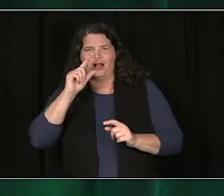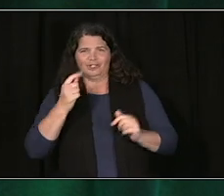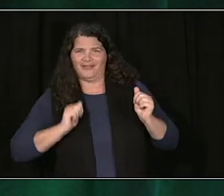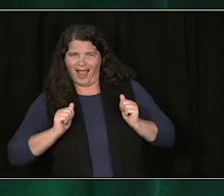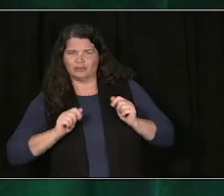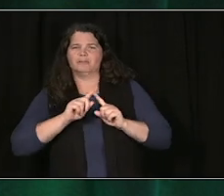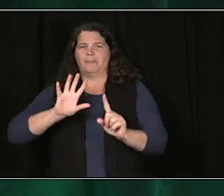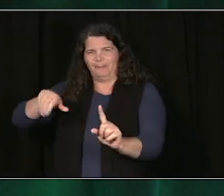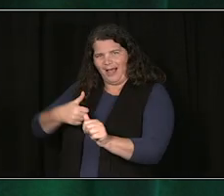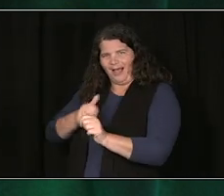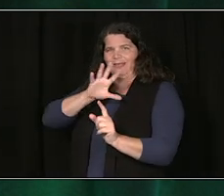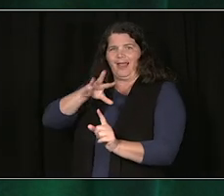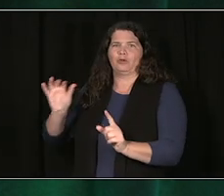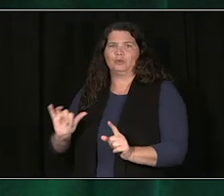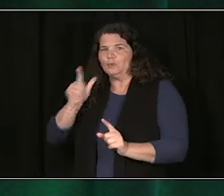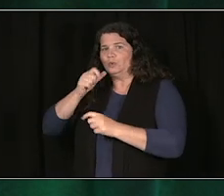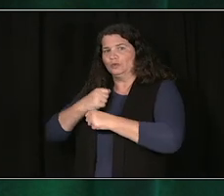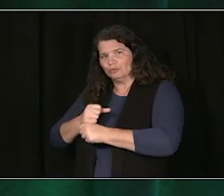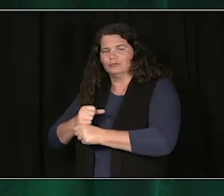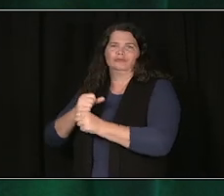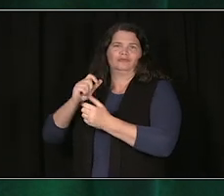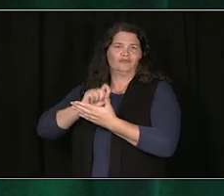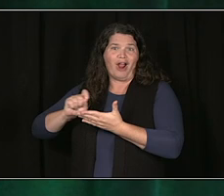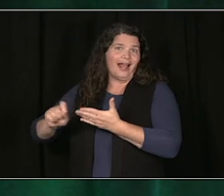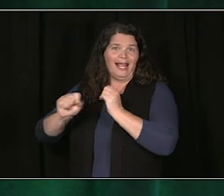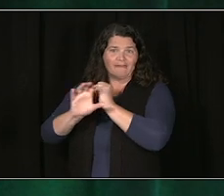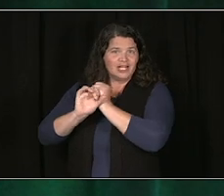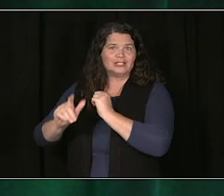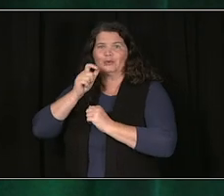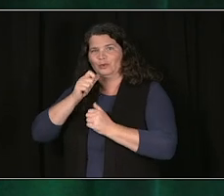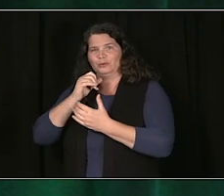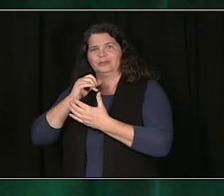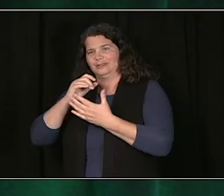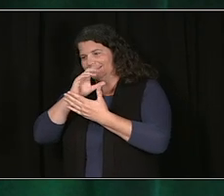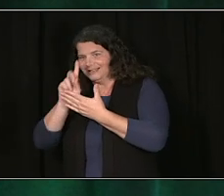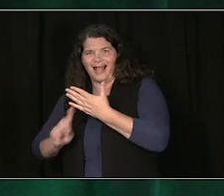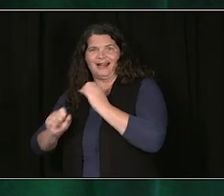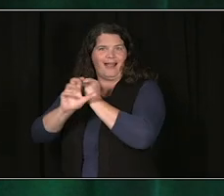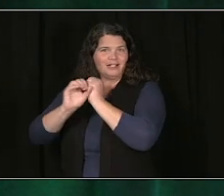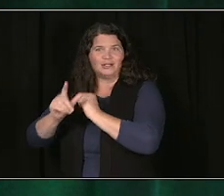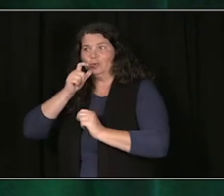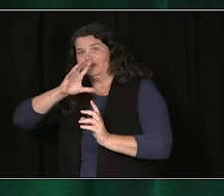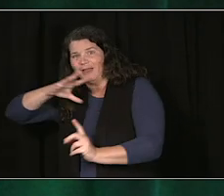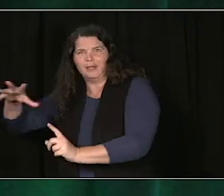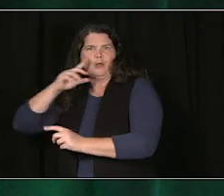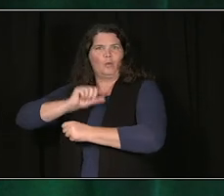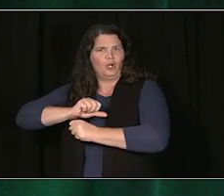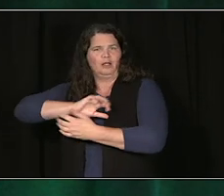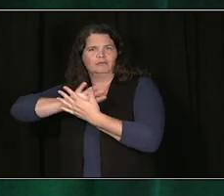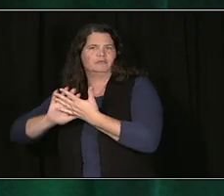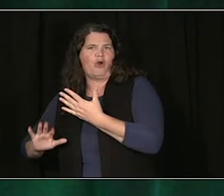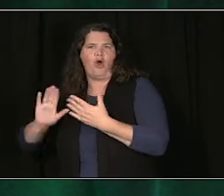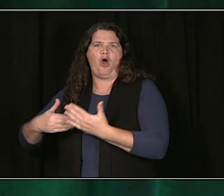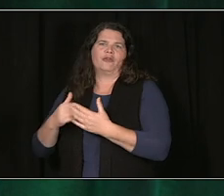and we've been able to do that, launch careers for 300 Black creators. We've also doubled our spend